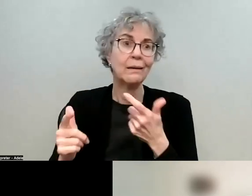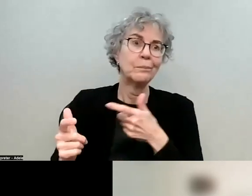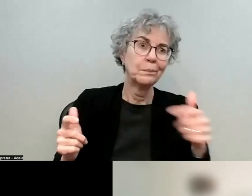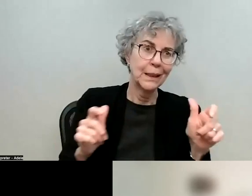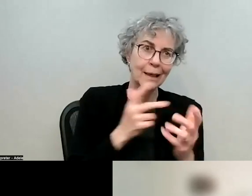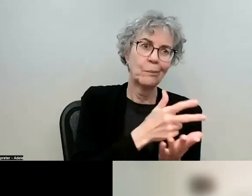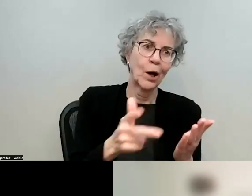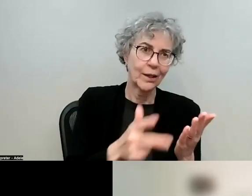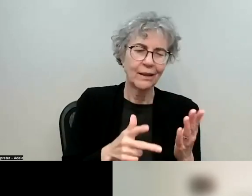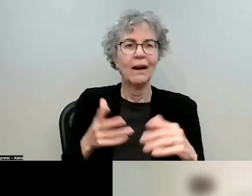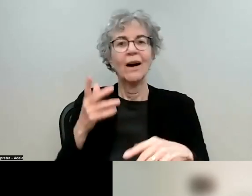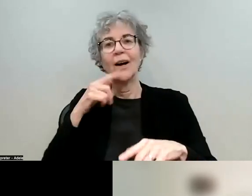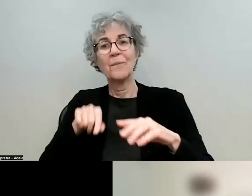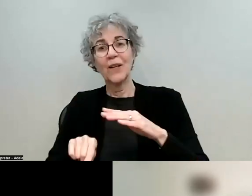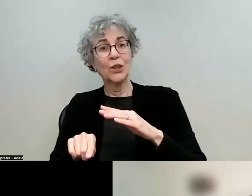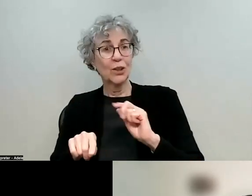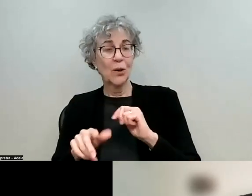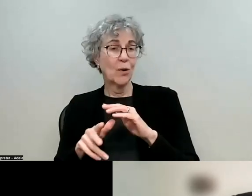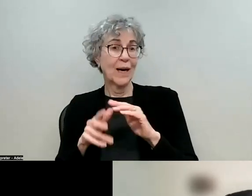parking underground, build residential up.